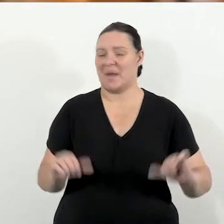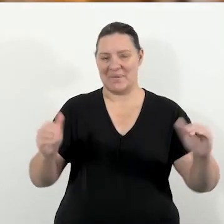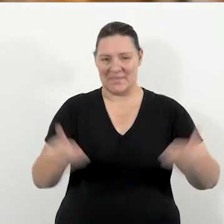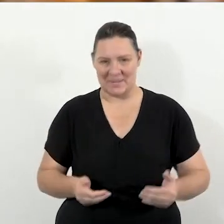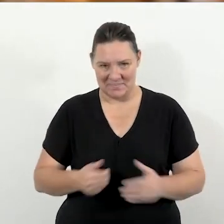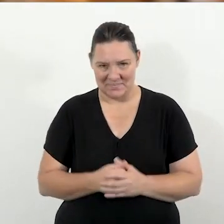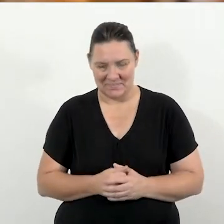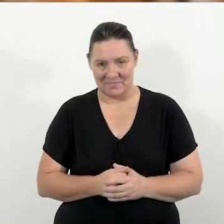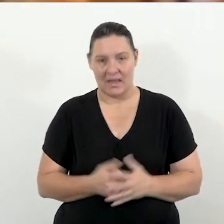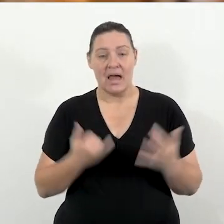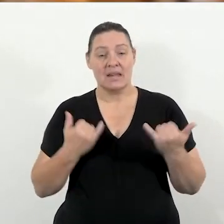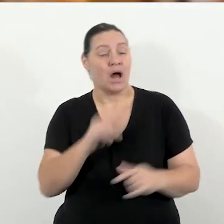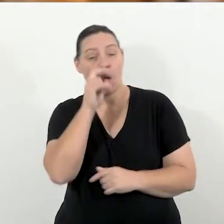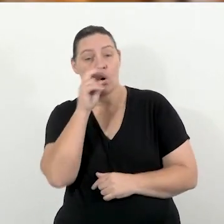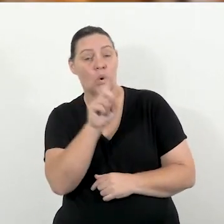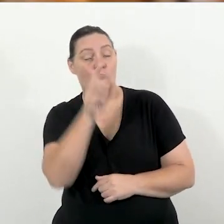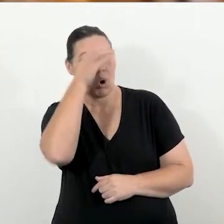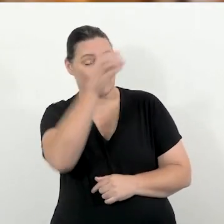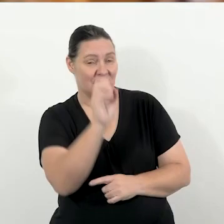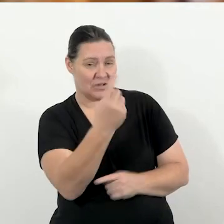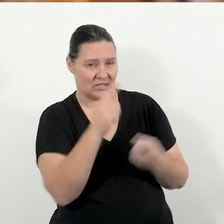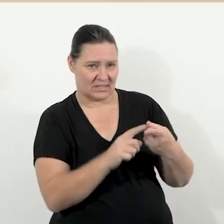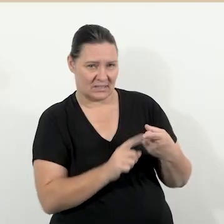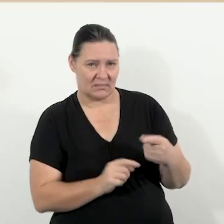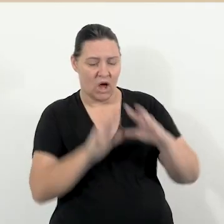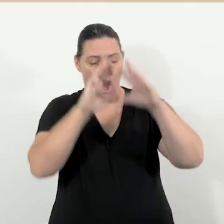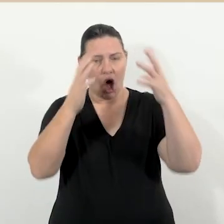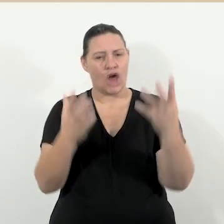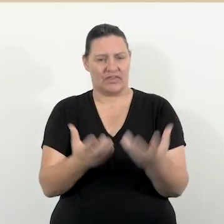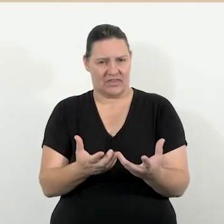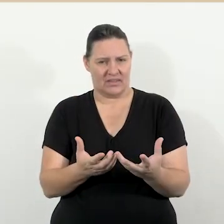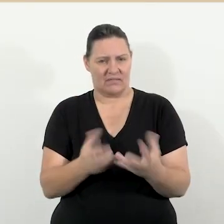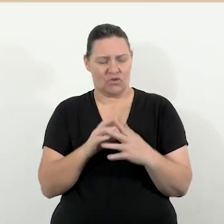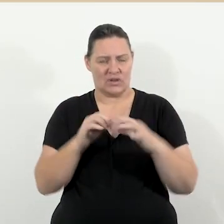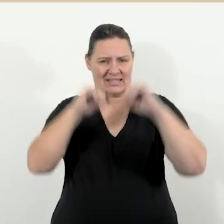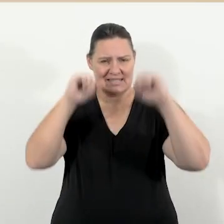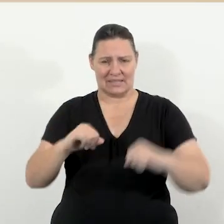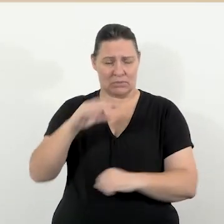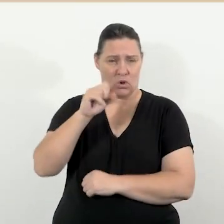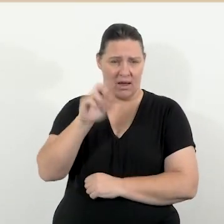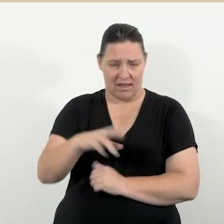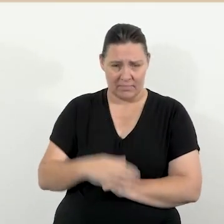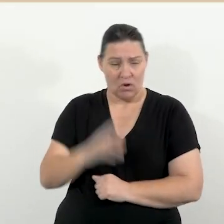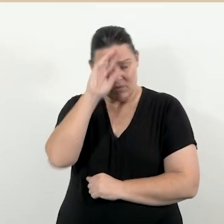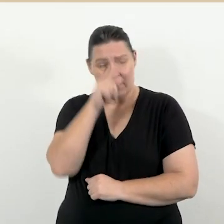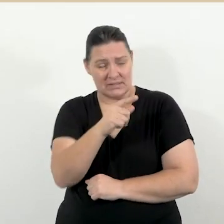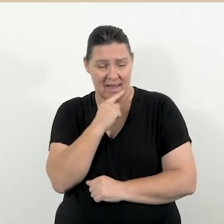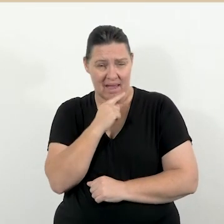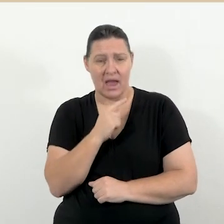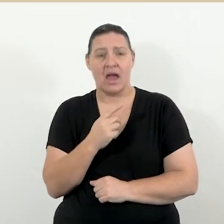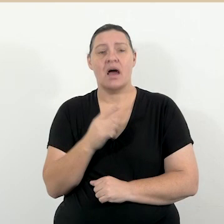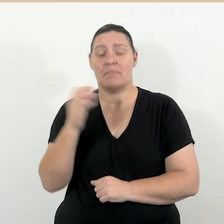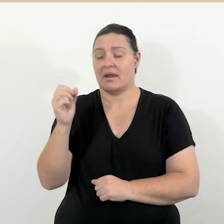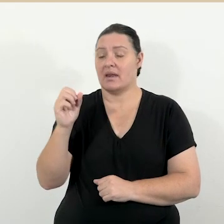Welcome back, learners. Let's look at the first concept, which is the Earth on the solar system. Now remember, we said that